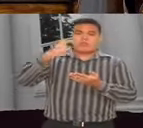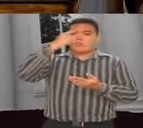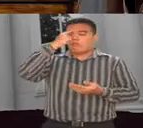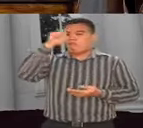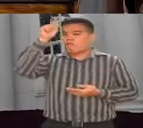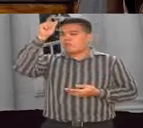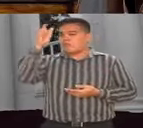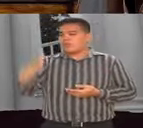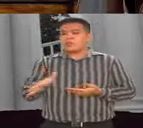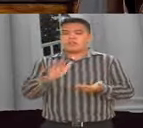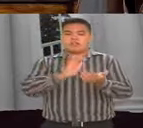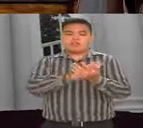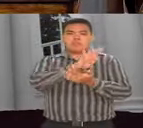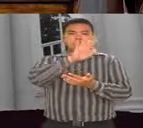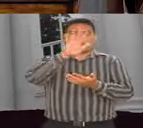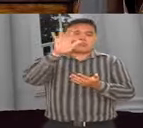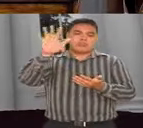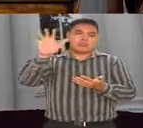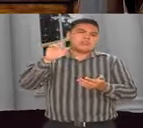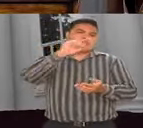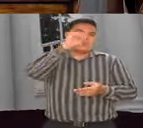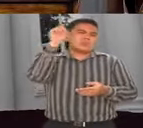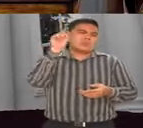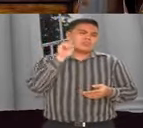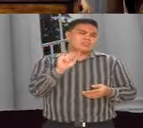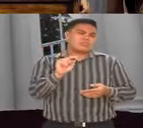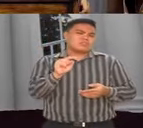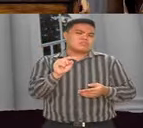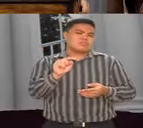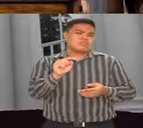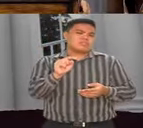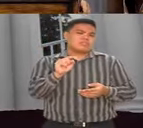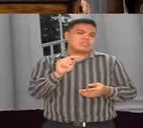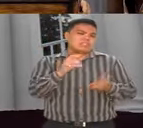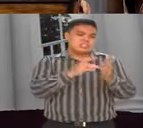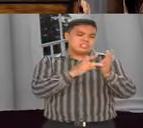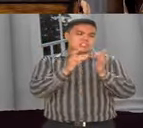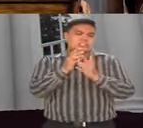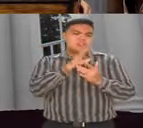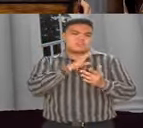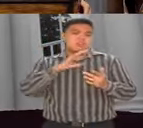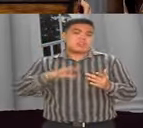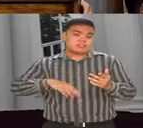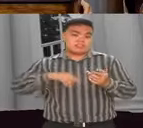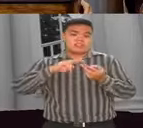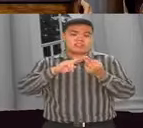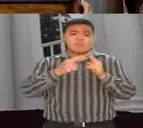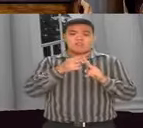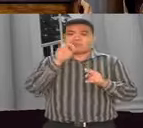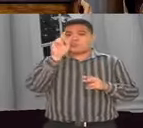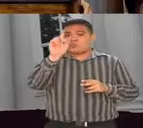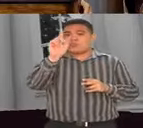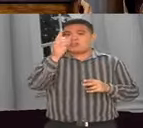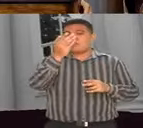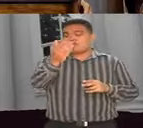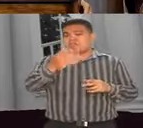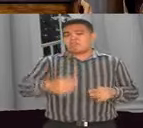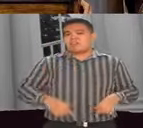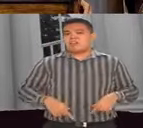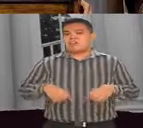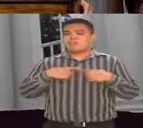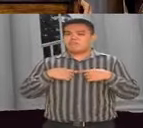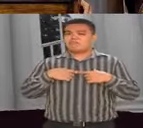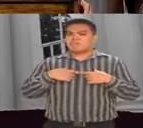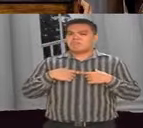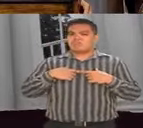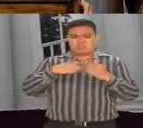magamit sa kahimayaan sa Dios. The question tonight is, Jesus Christ, number one in our life. Does